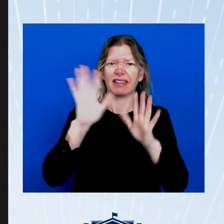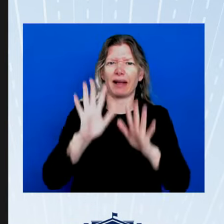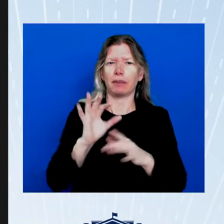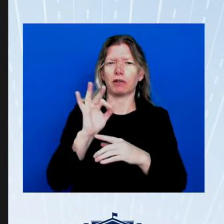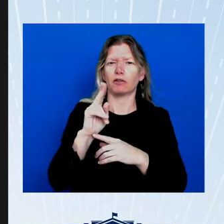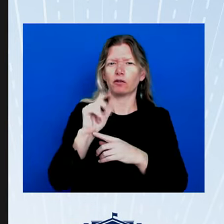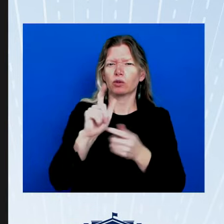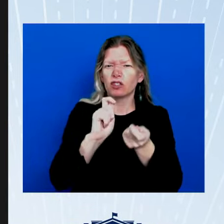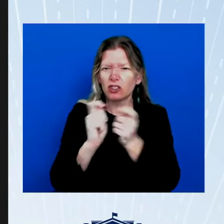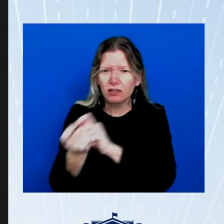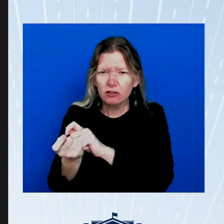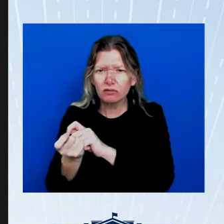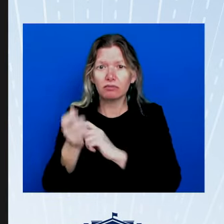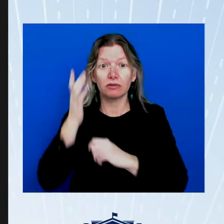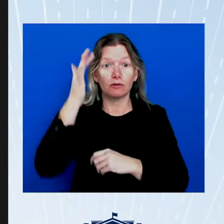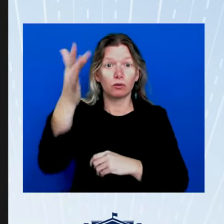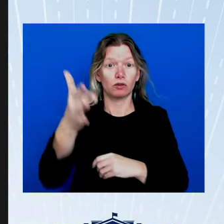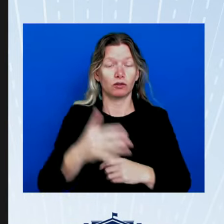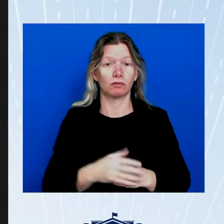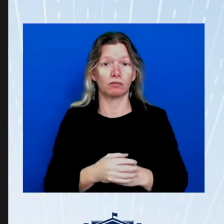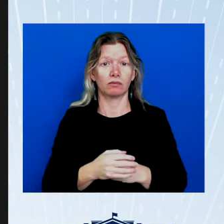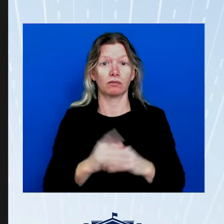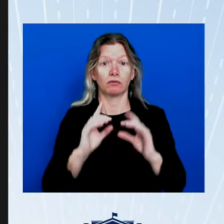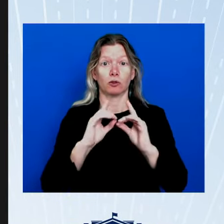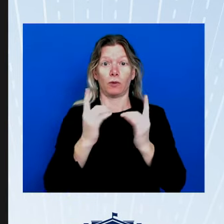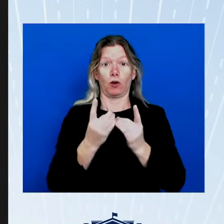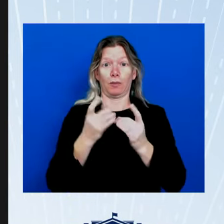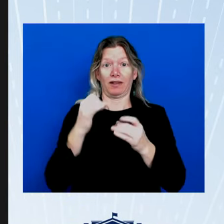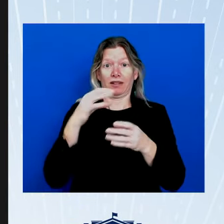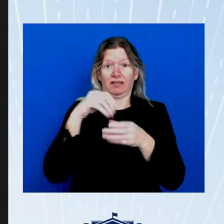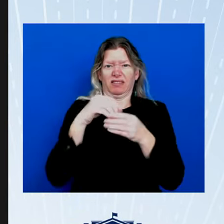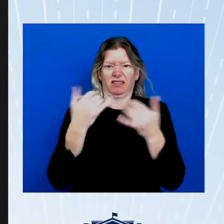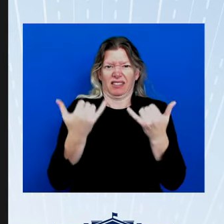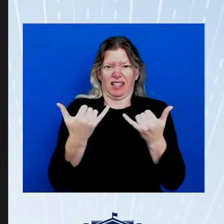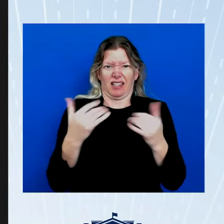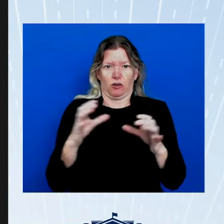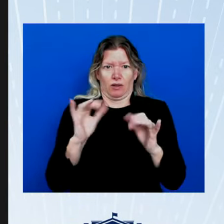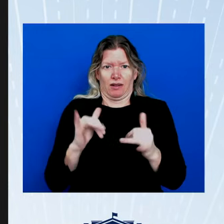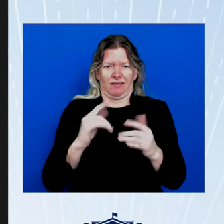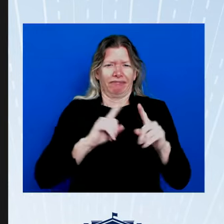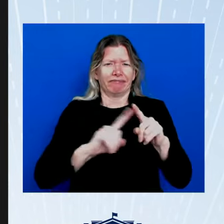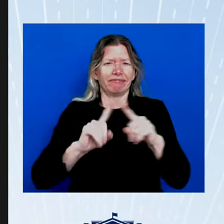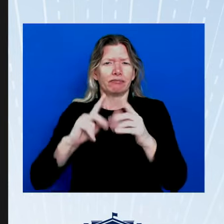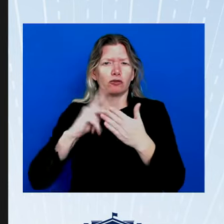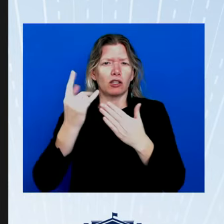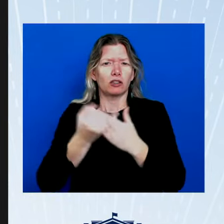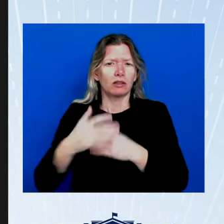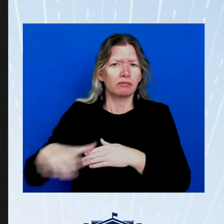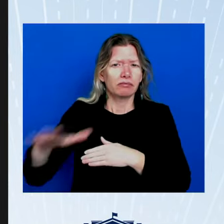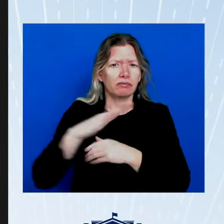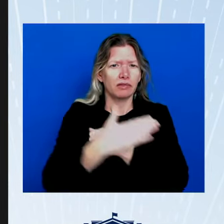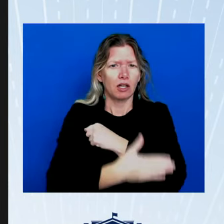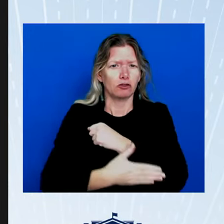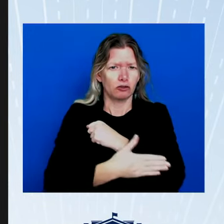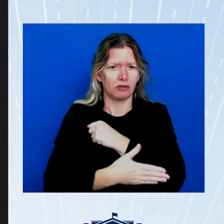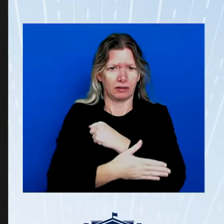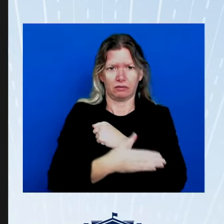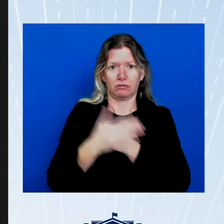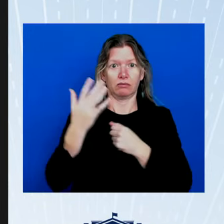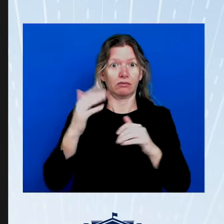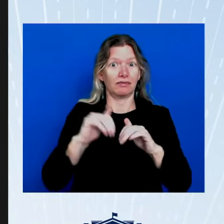doing just that with projects across the country, made possible by President Biden's Investing in America